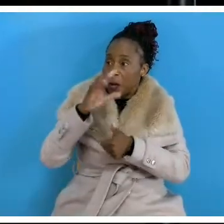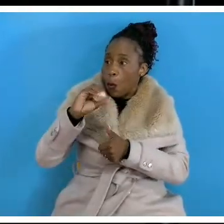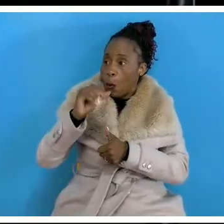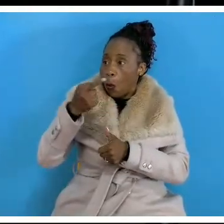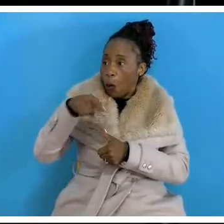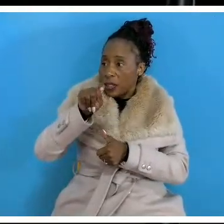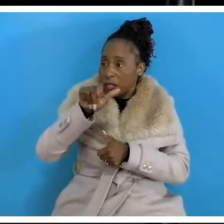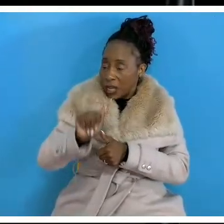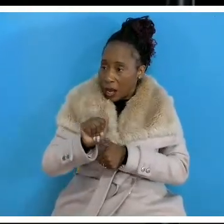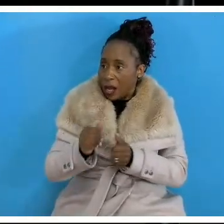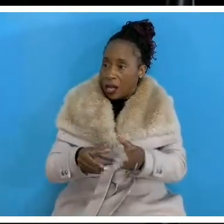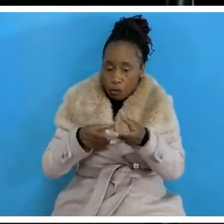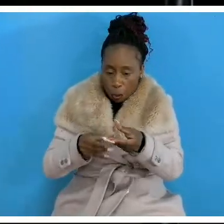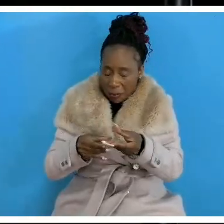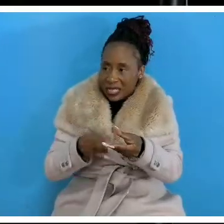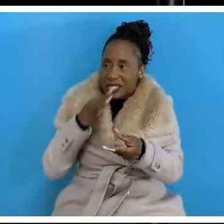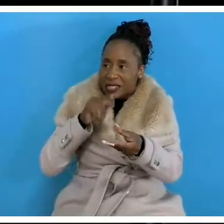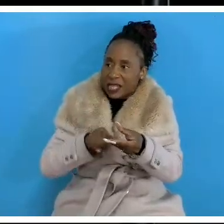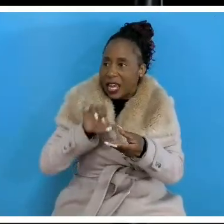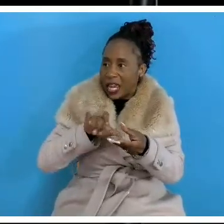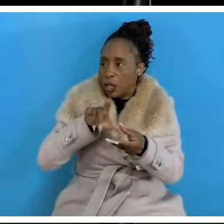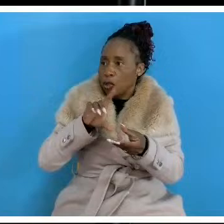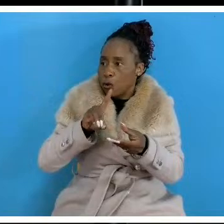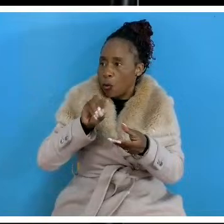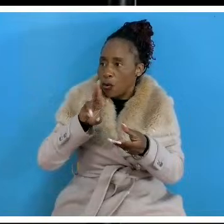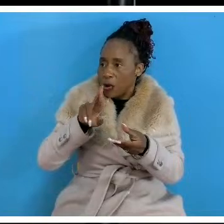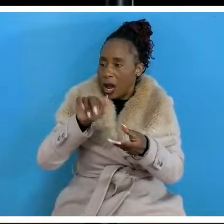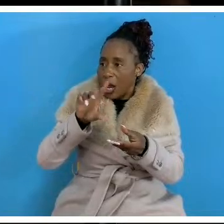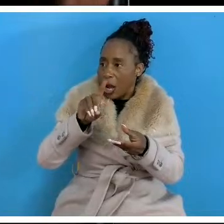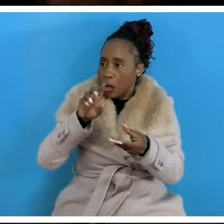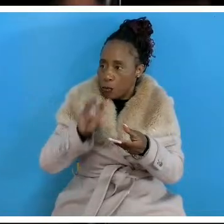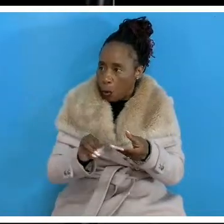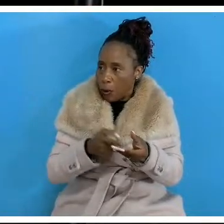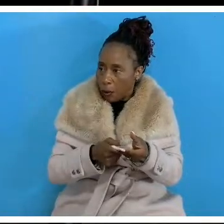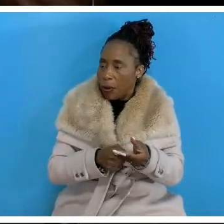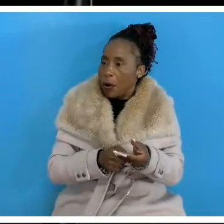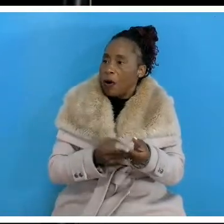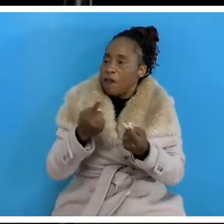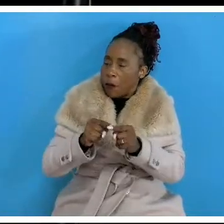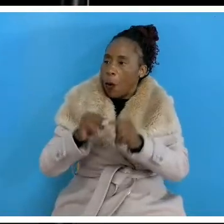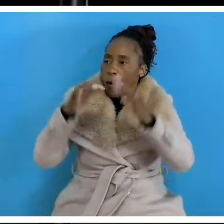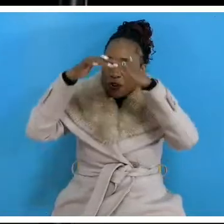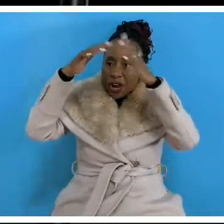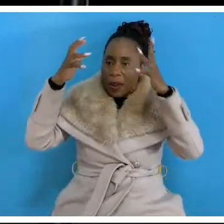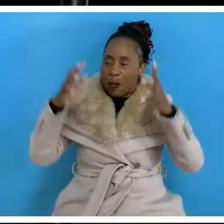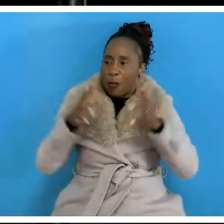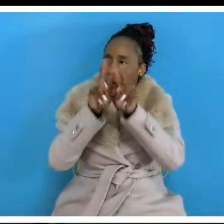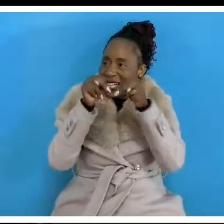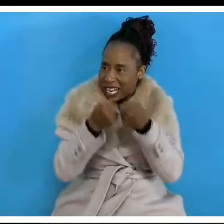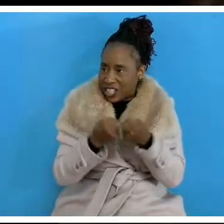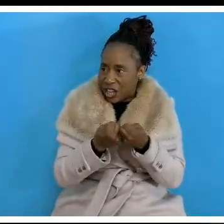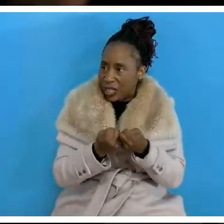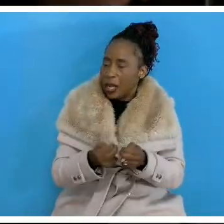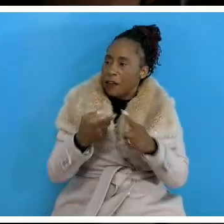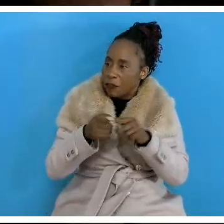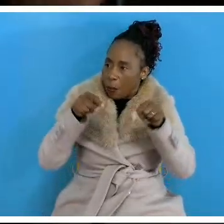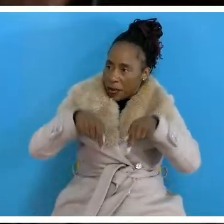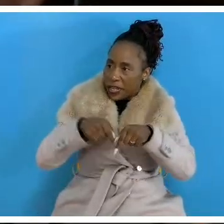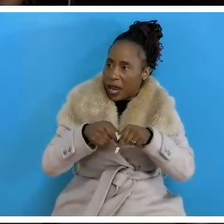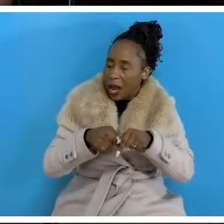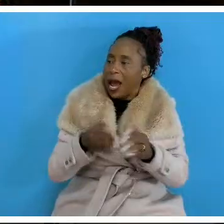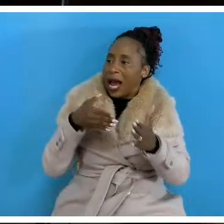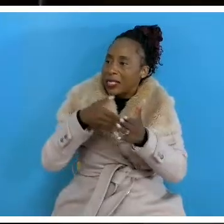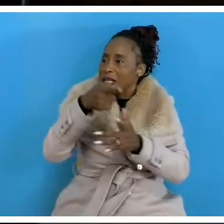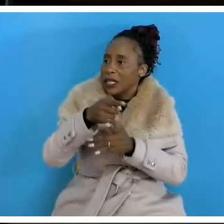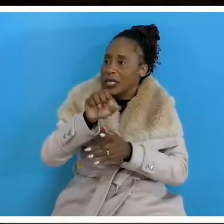day that he left, and he said, this is what Eldorado Park gave birth to for the Rainbow Nation from Lufereng up to Sedibeng. And now we are